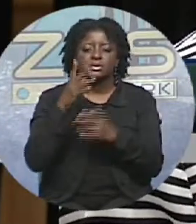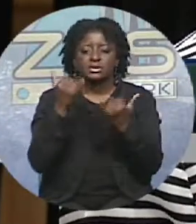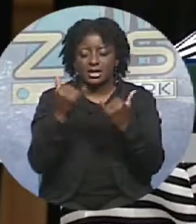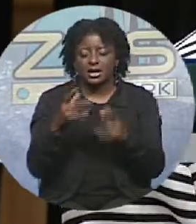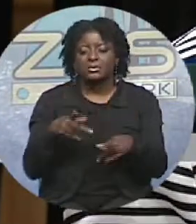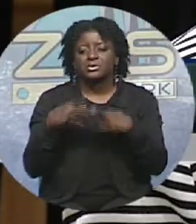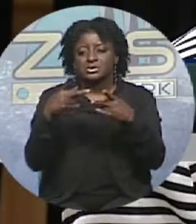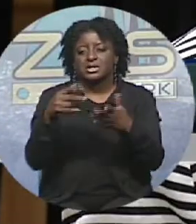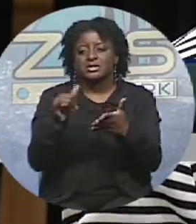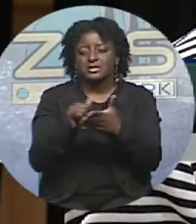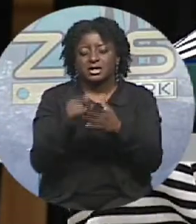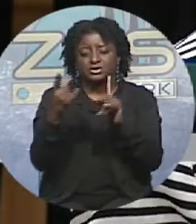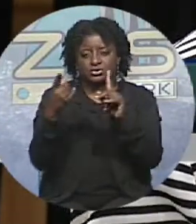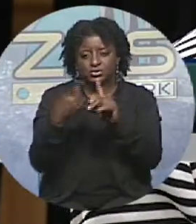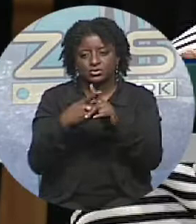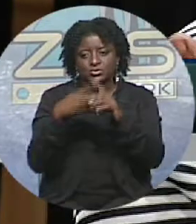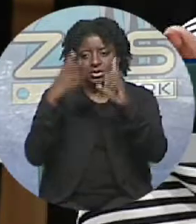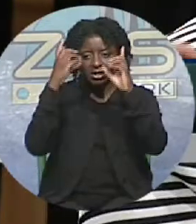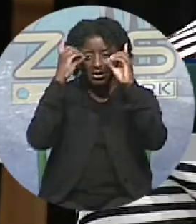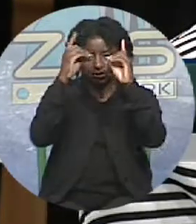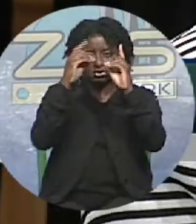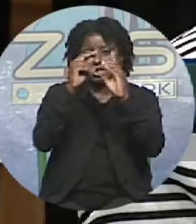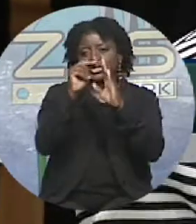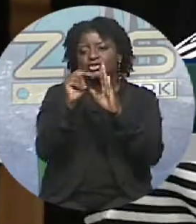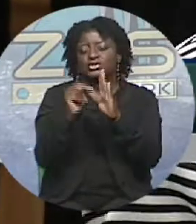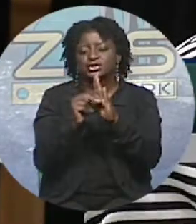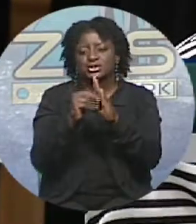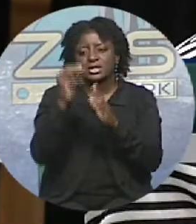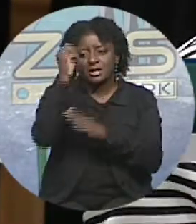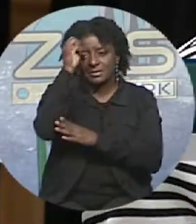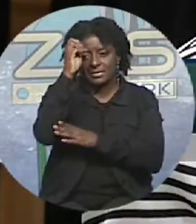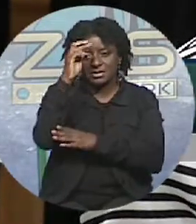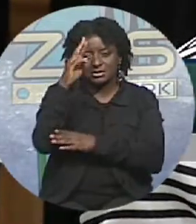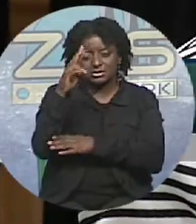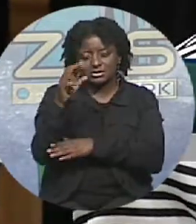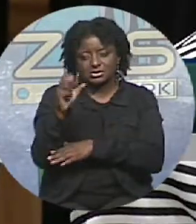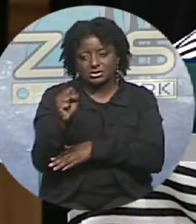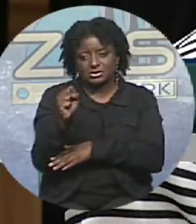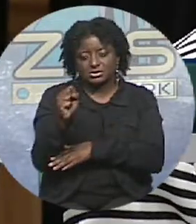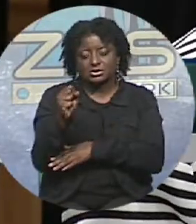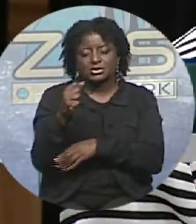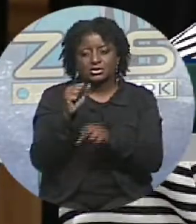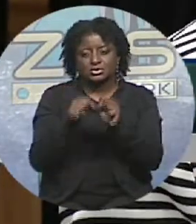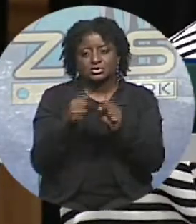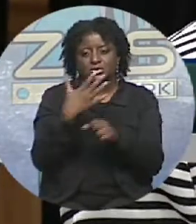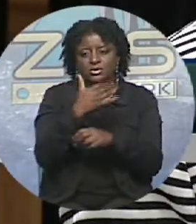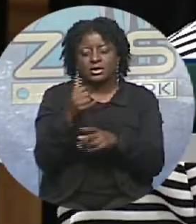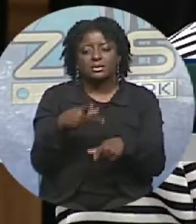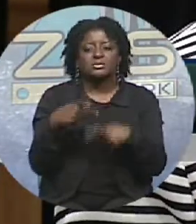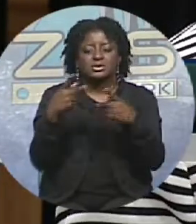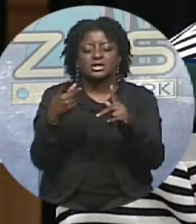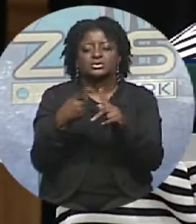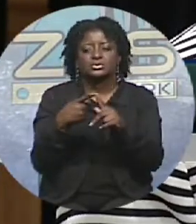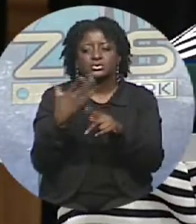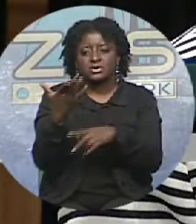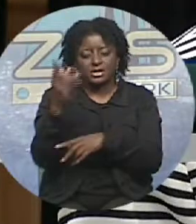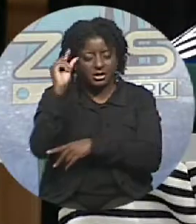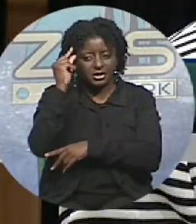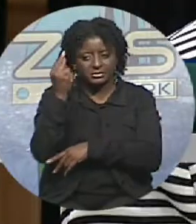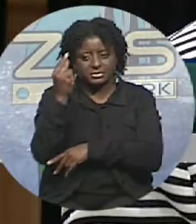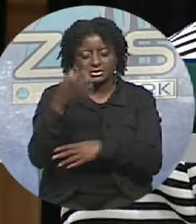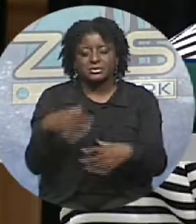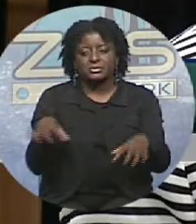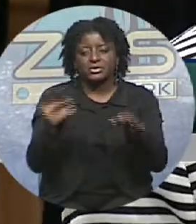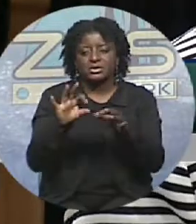education ministers so that they would put forth to the governments of their countries the importance of